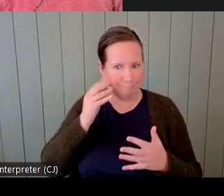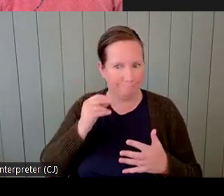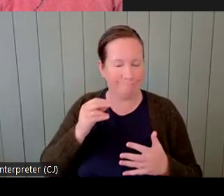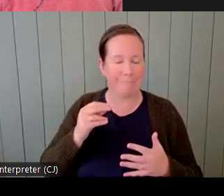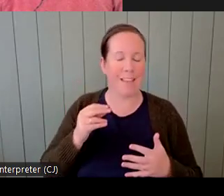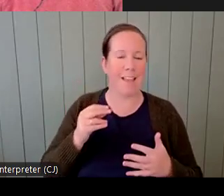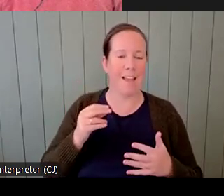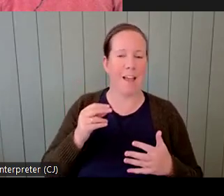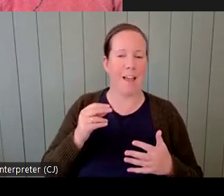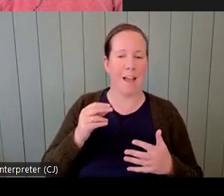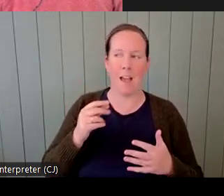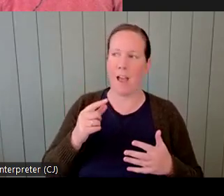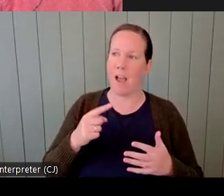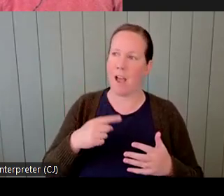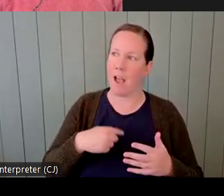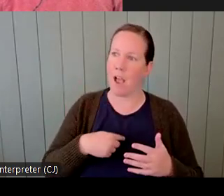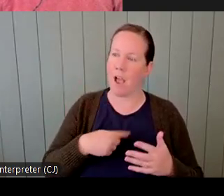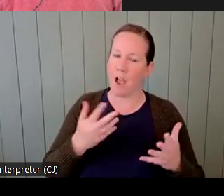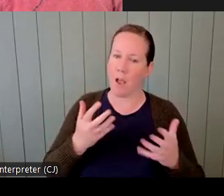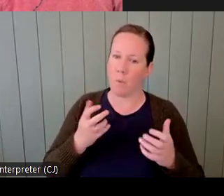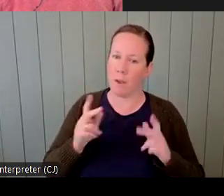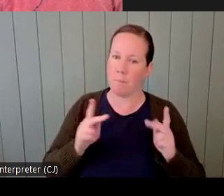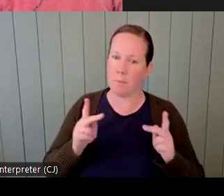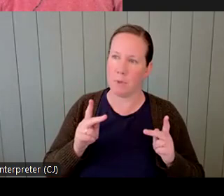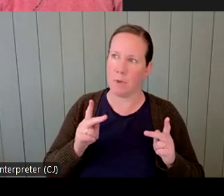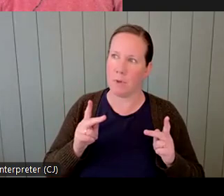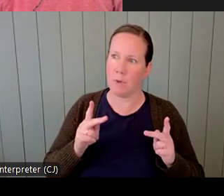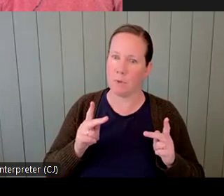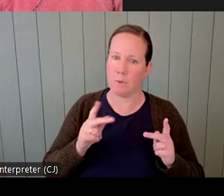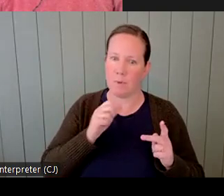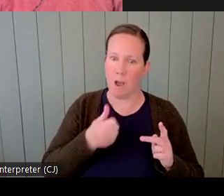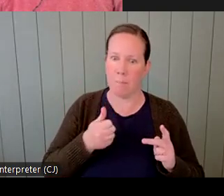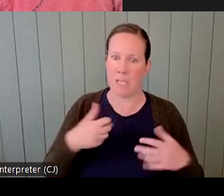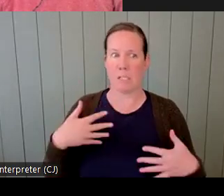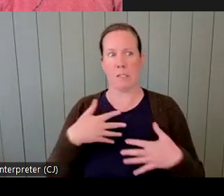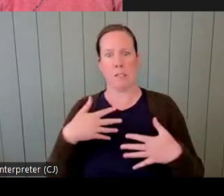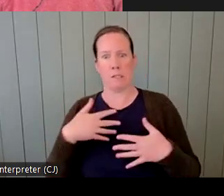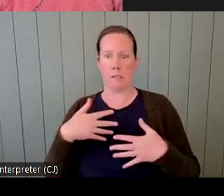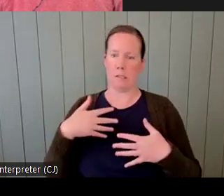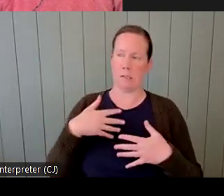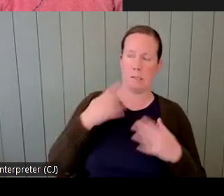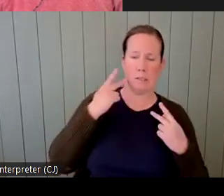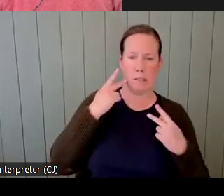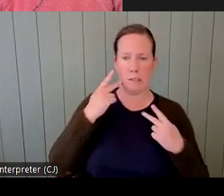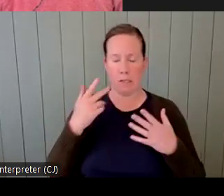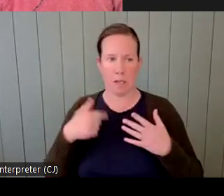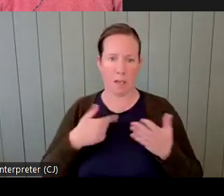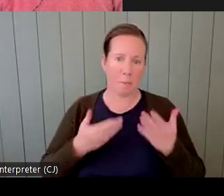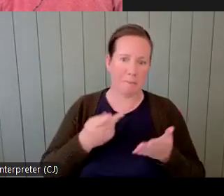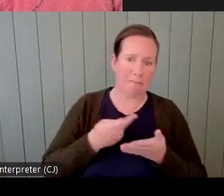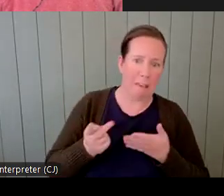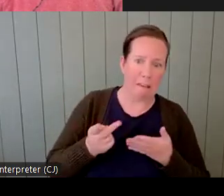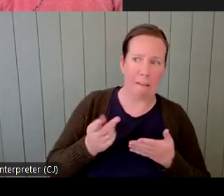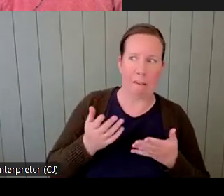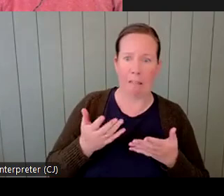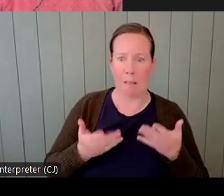to not be scared of starting something new, not be scared of maybe failing or maybe not failing, but not be stop being